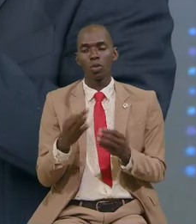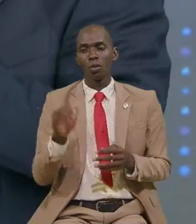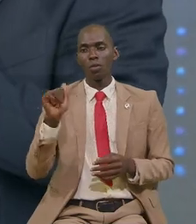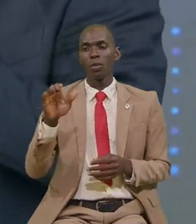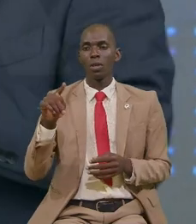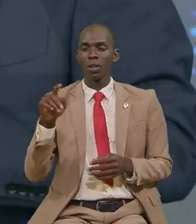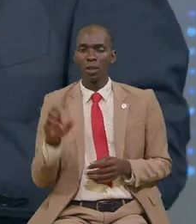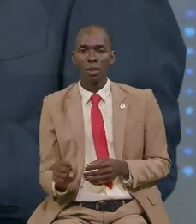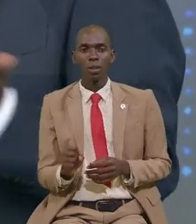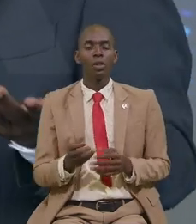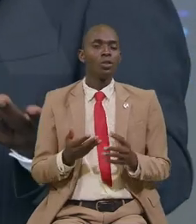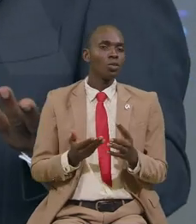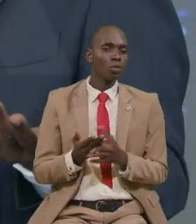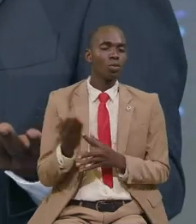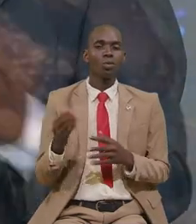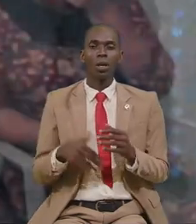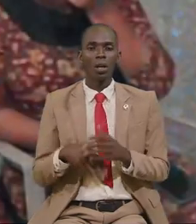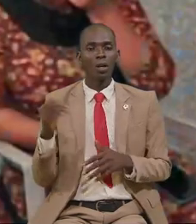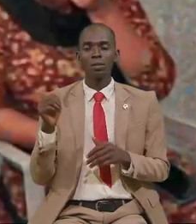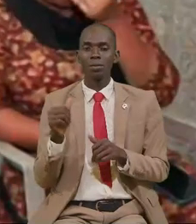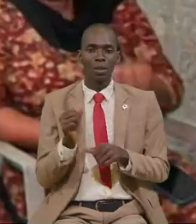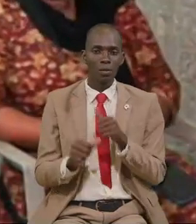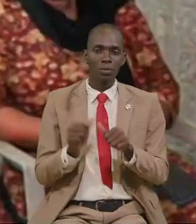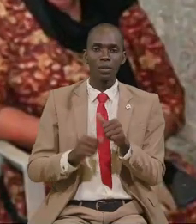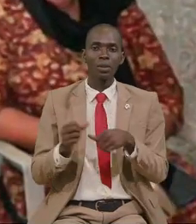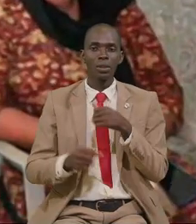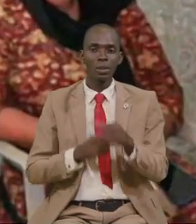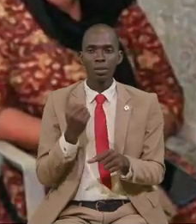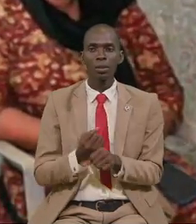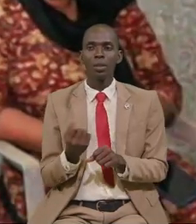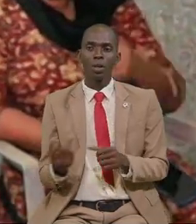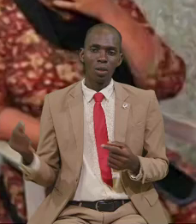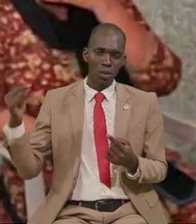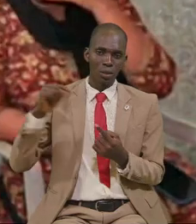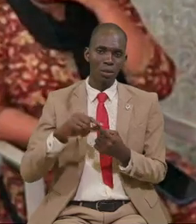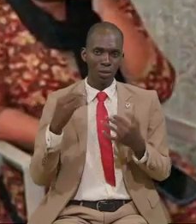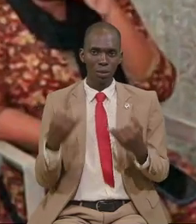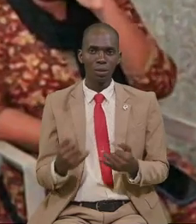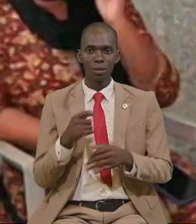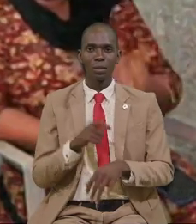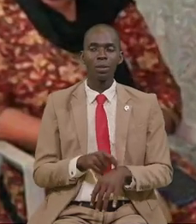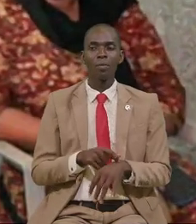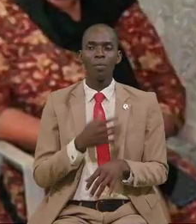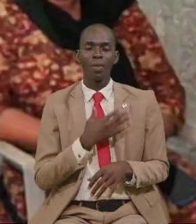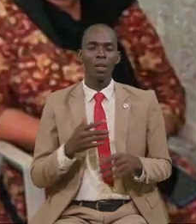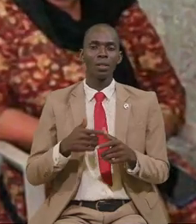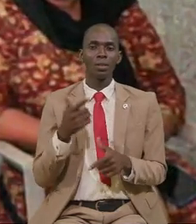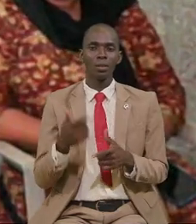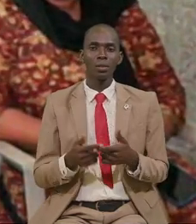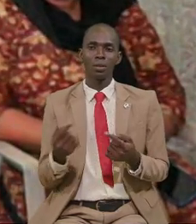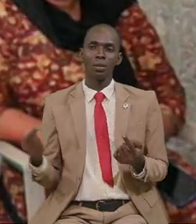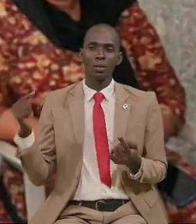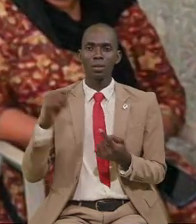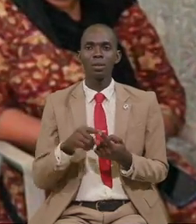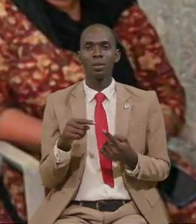every year, in every generation, up to this time, and then until the end.